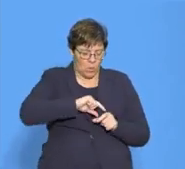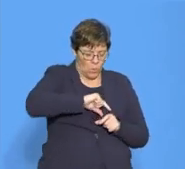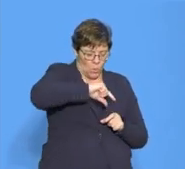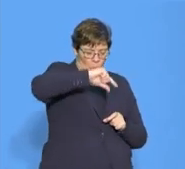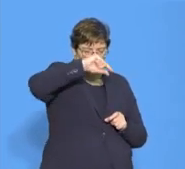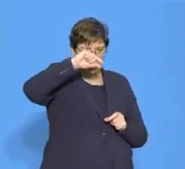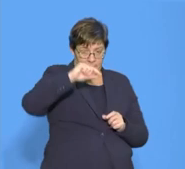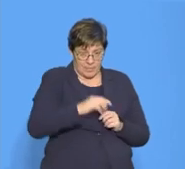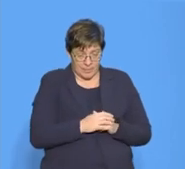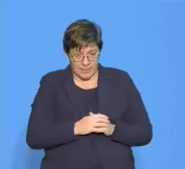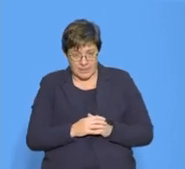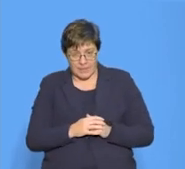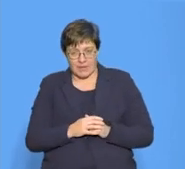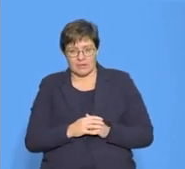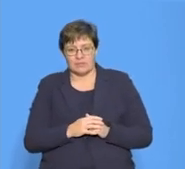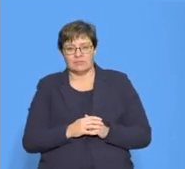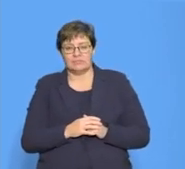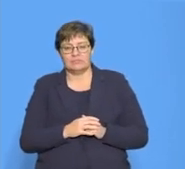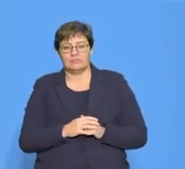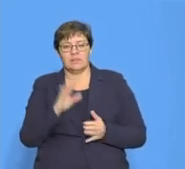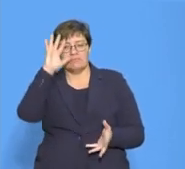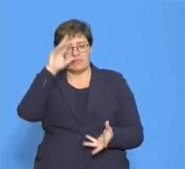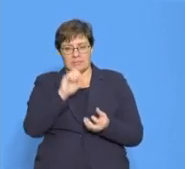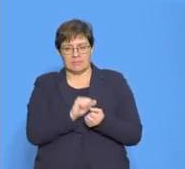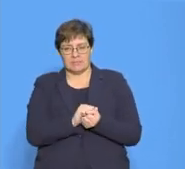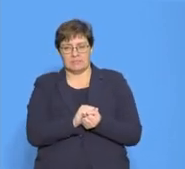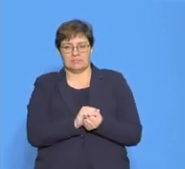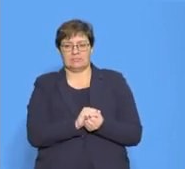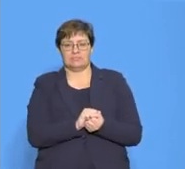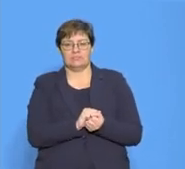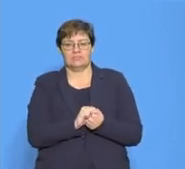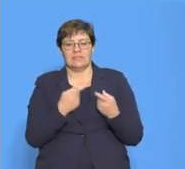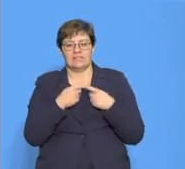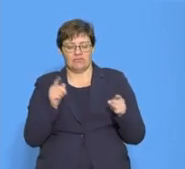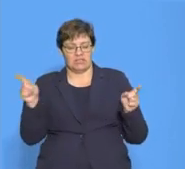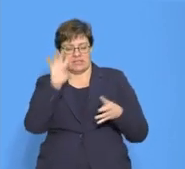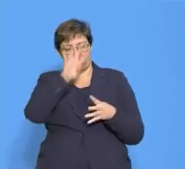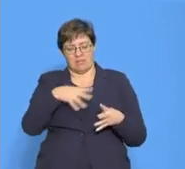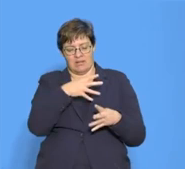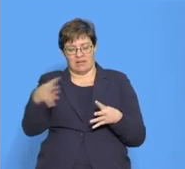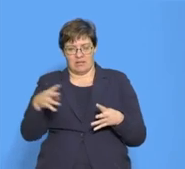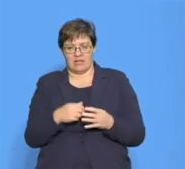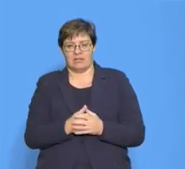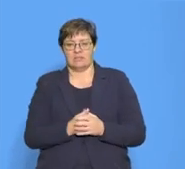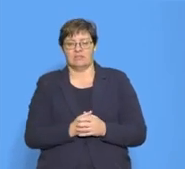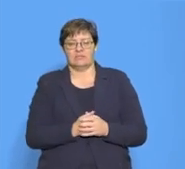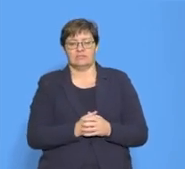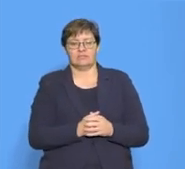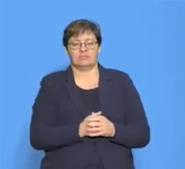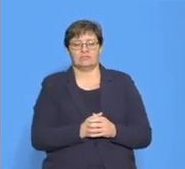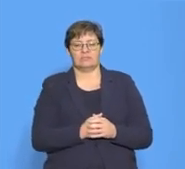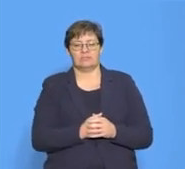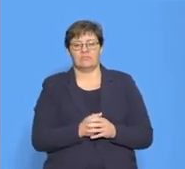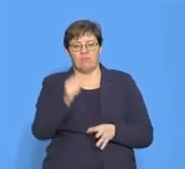shape. So it's very different. Okay, so to sum up then, in